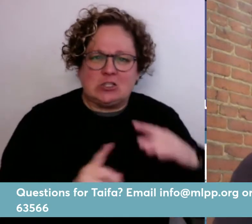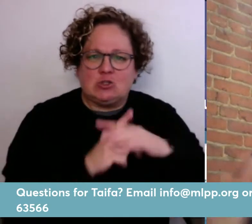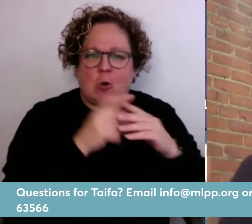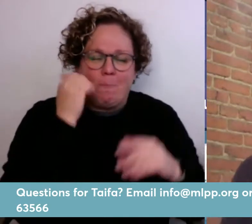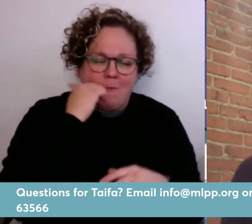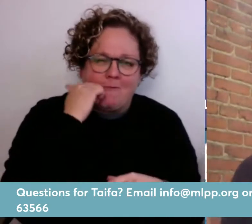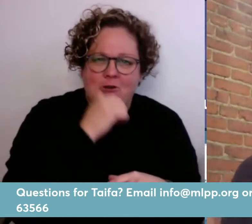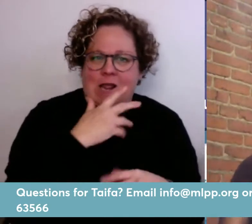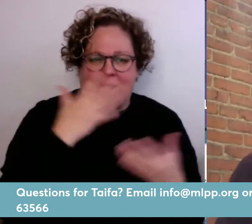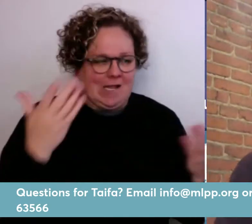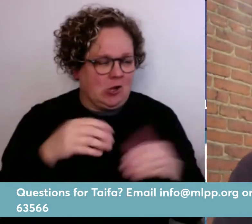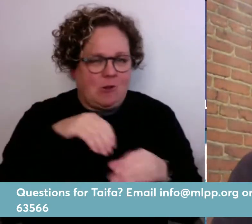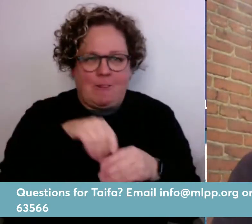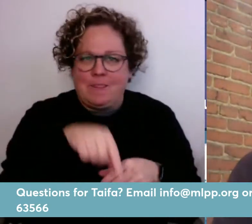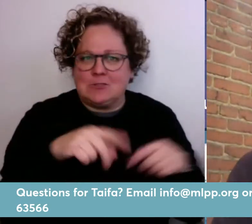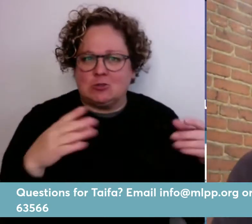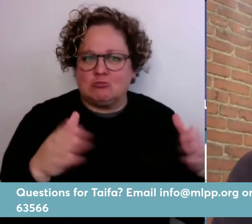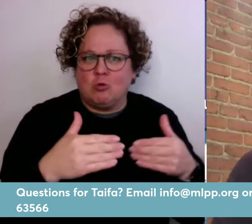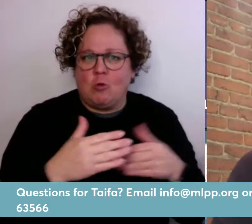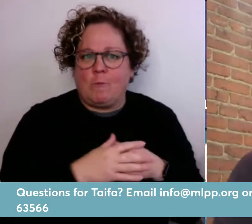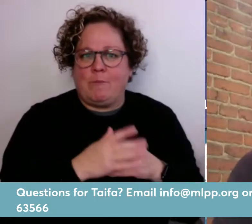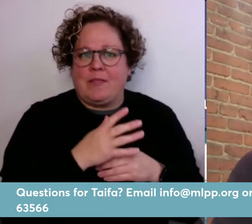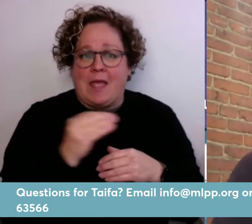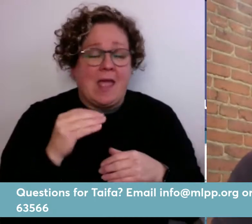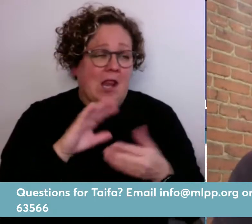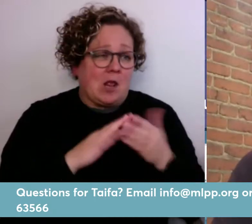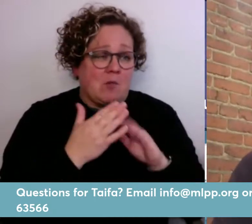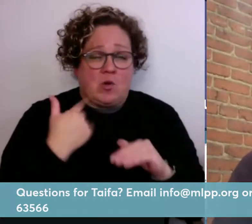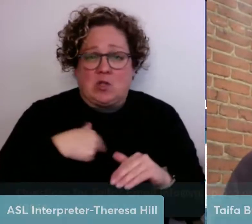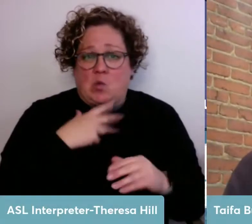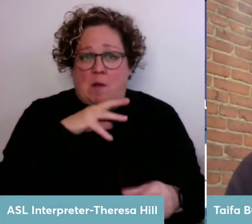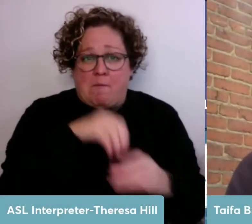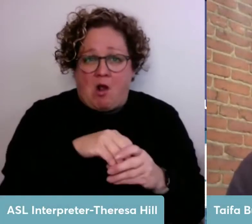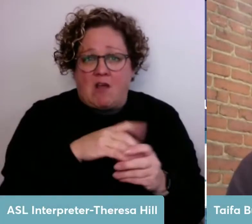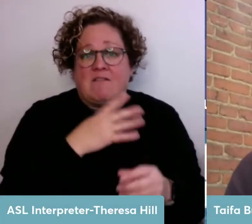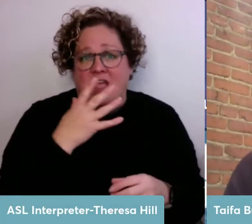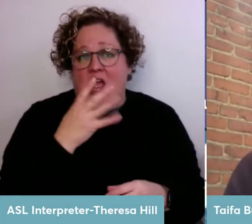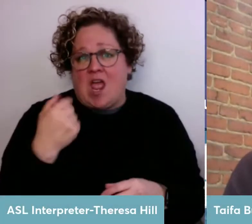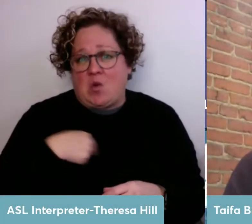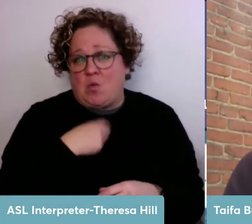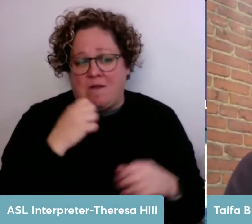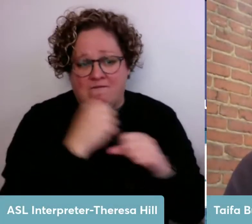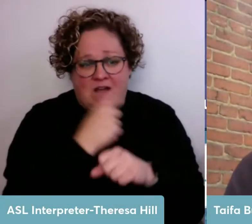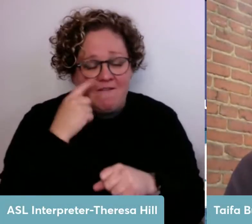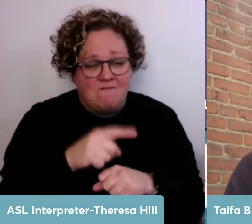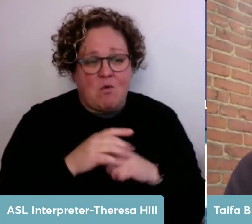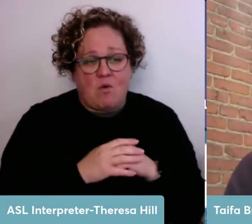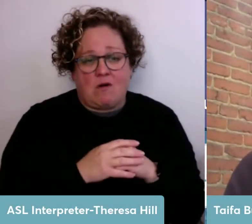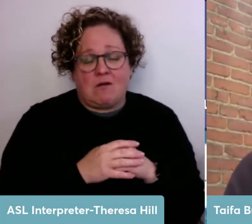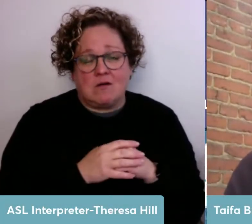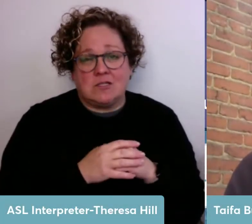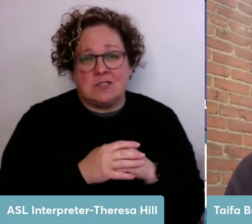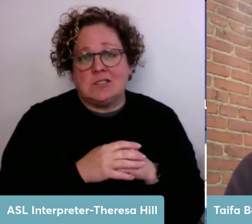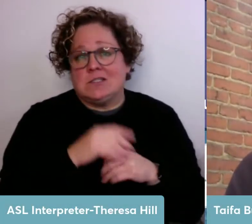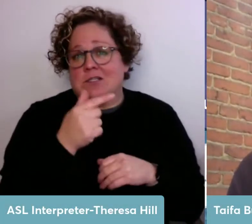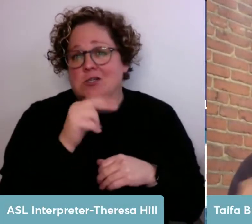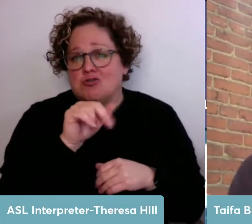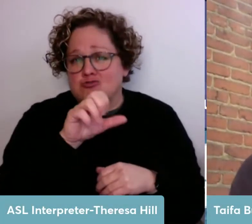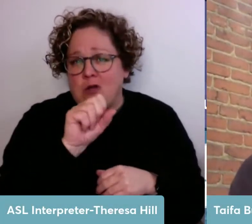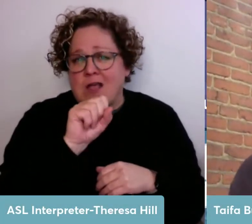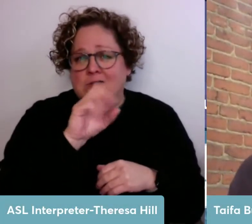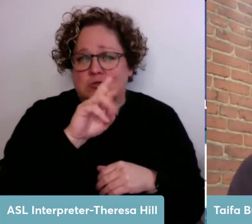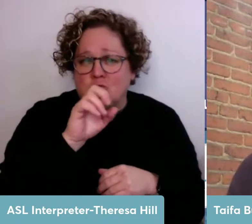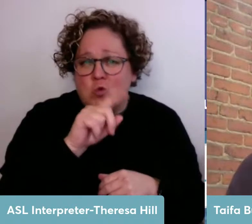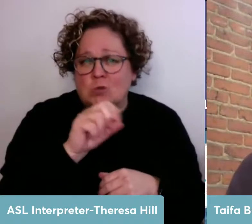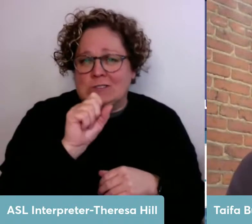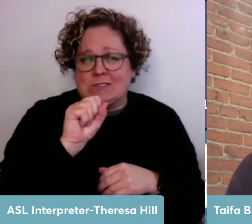room and communities we are a part of and fight for. The grassroots leaders and the organizers, the